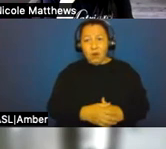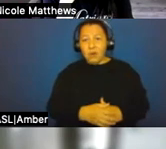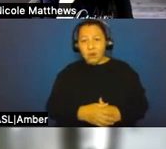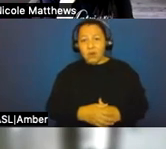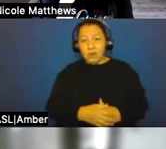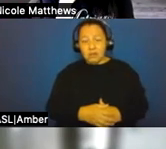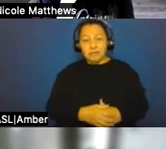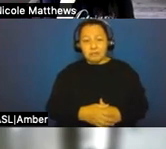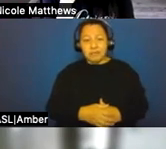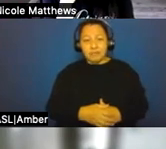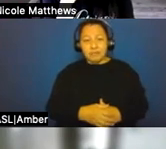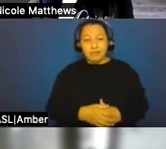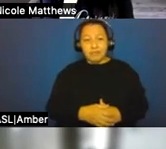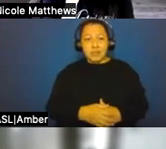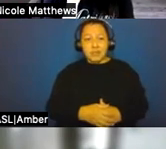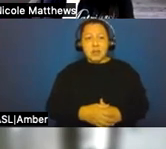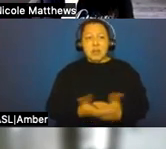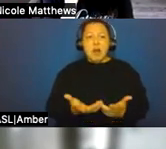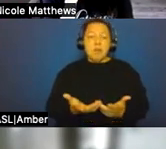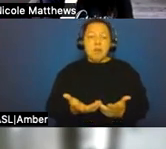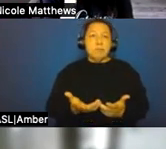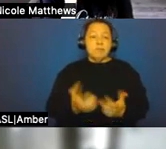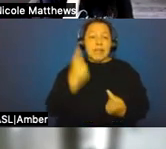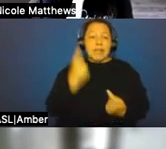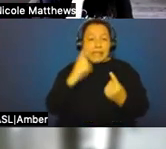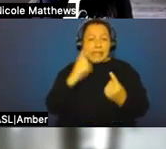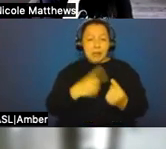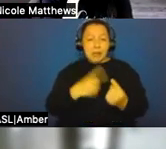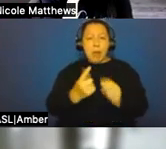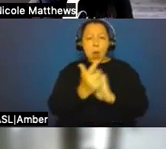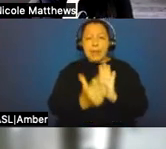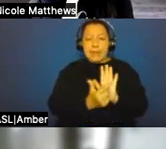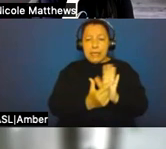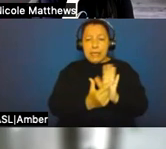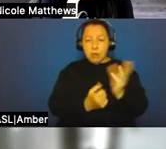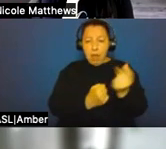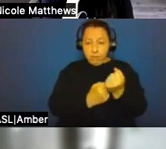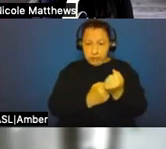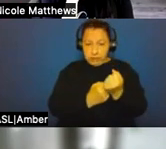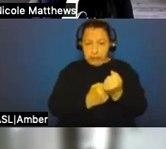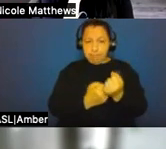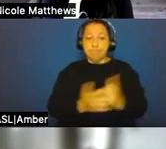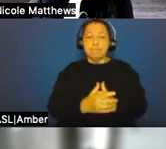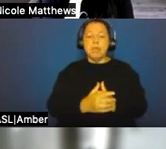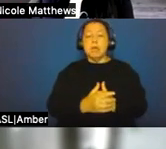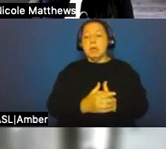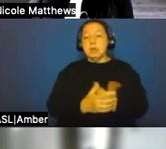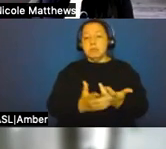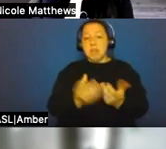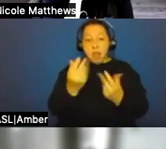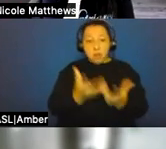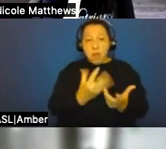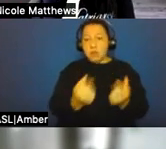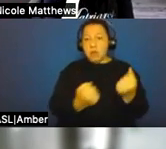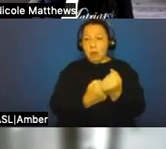hospital. Looking at legal advocacy and needing the information and support,